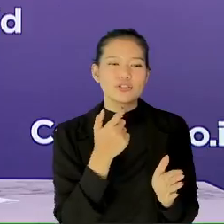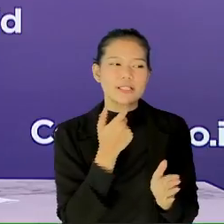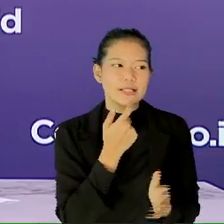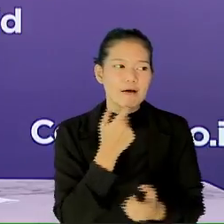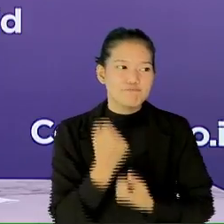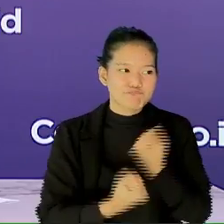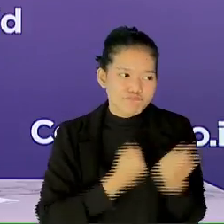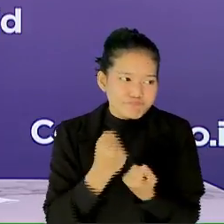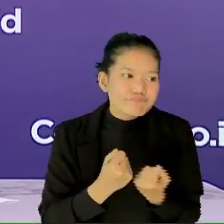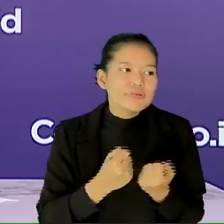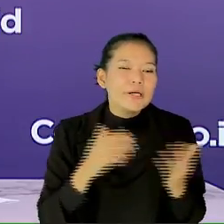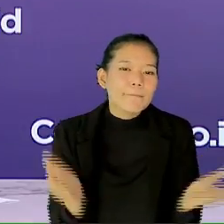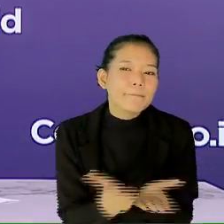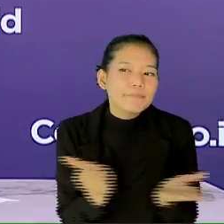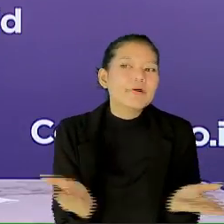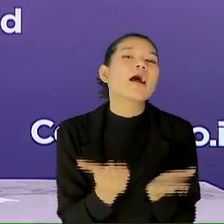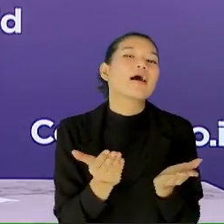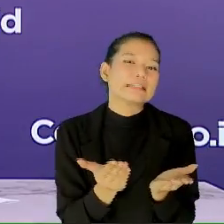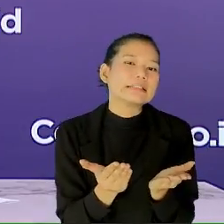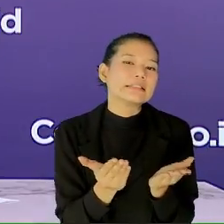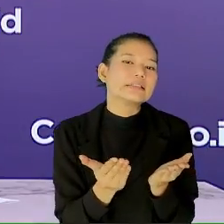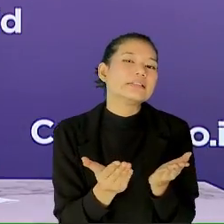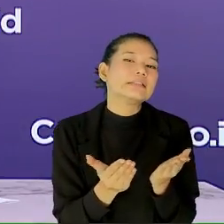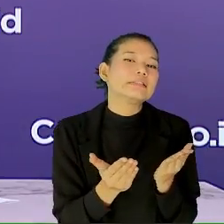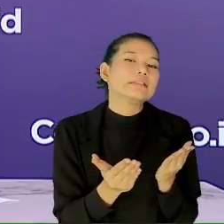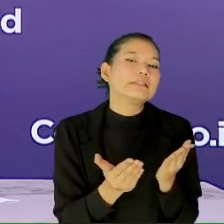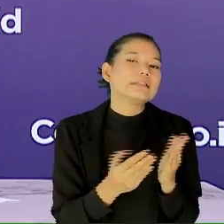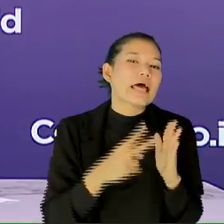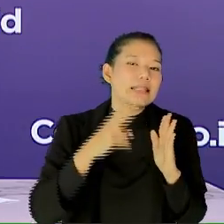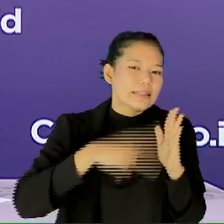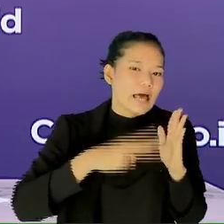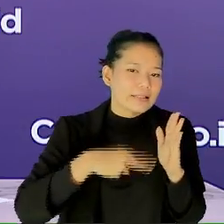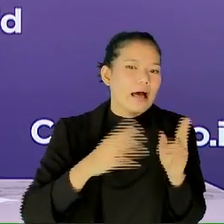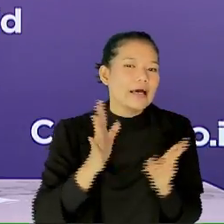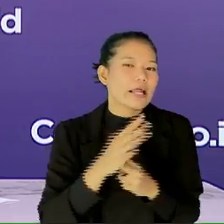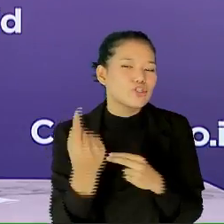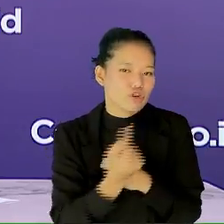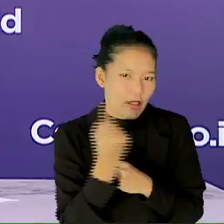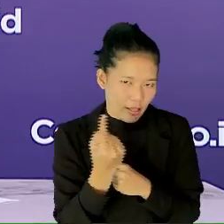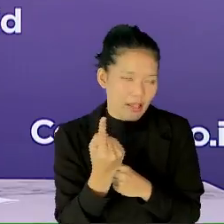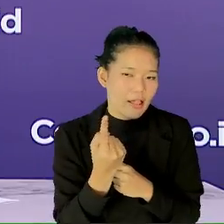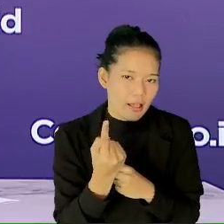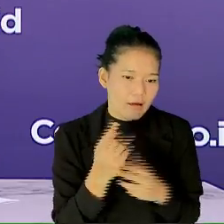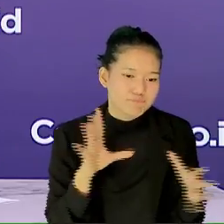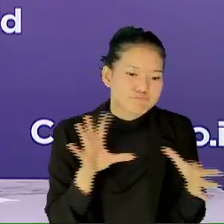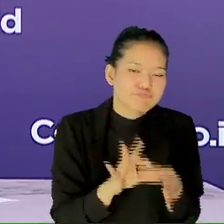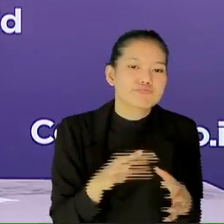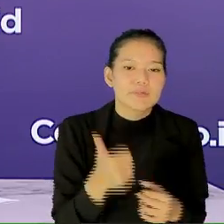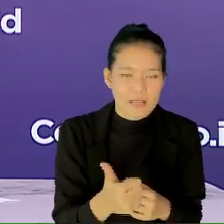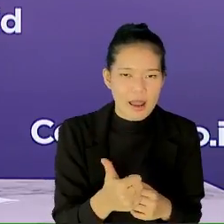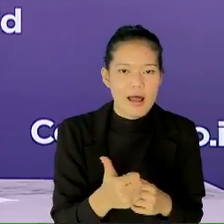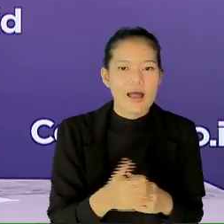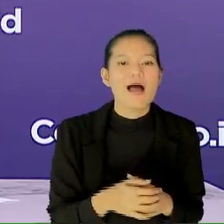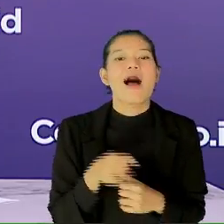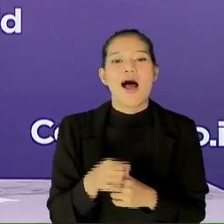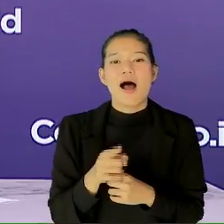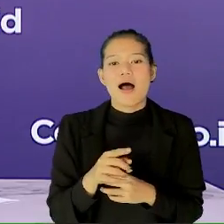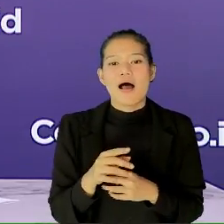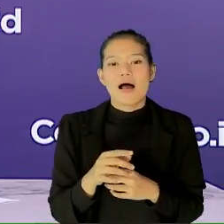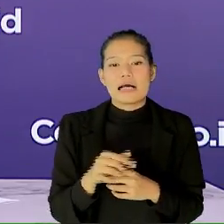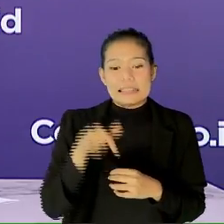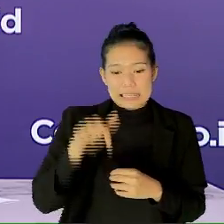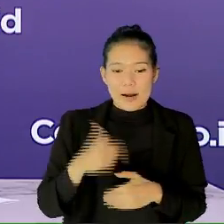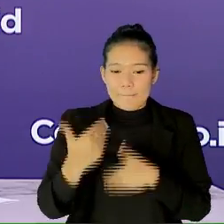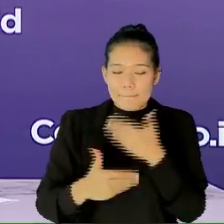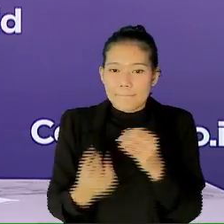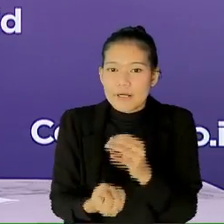efforts to improving the interoperability of national data. Although considerable progress has been